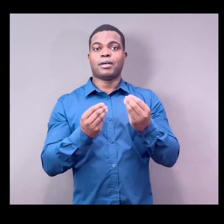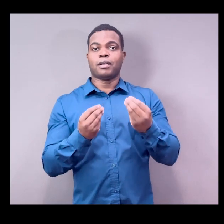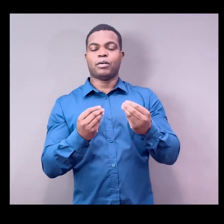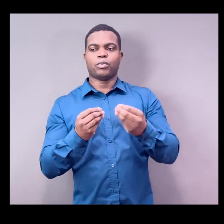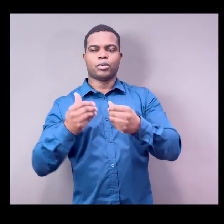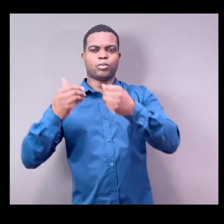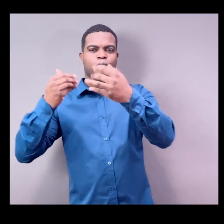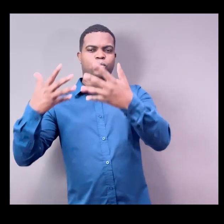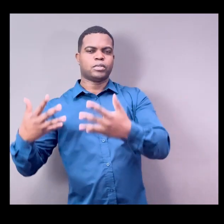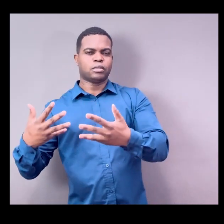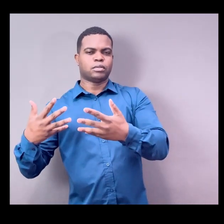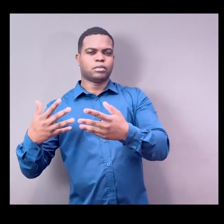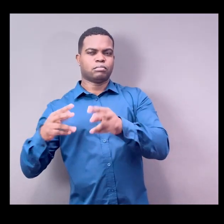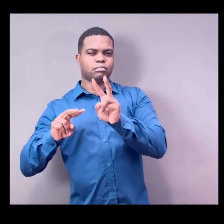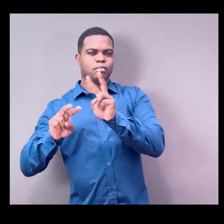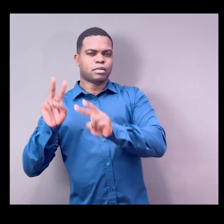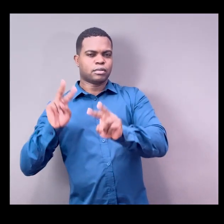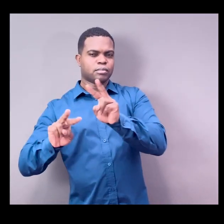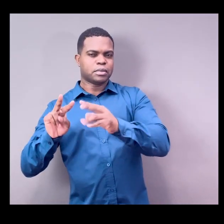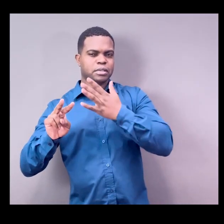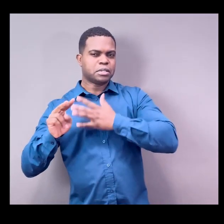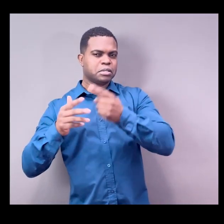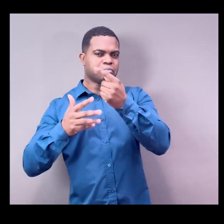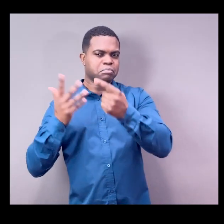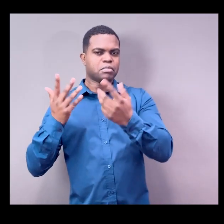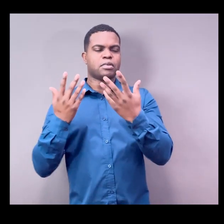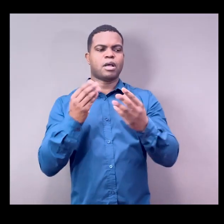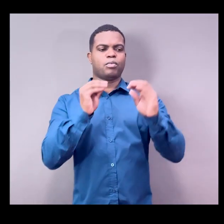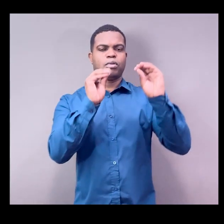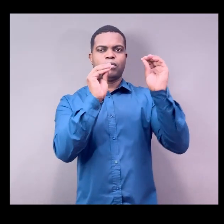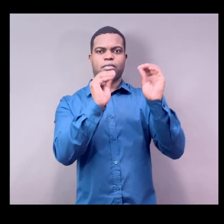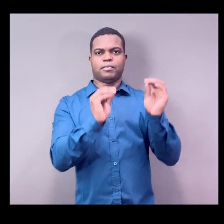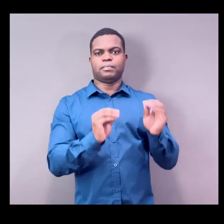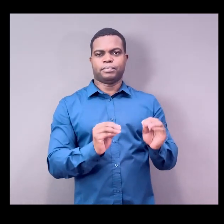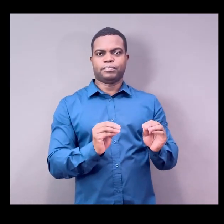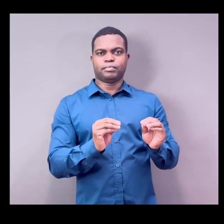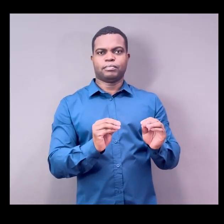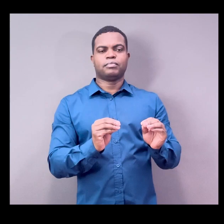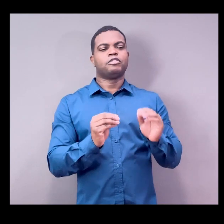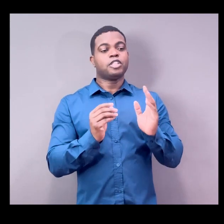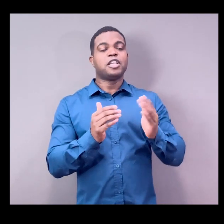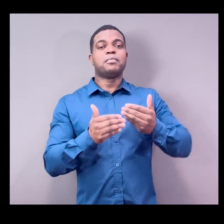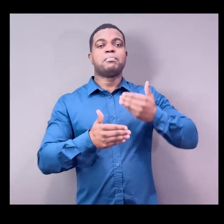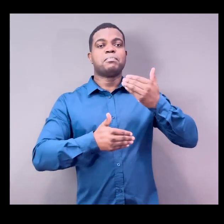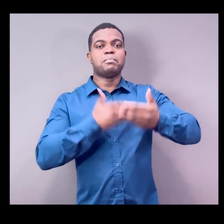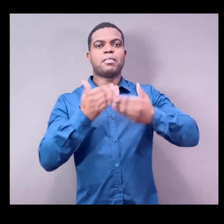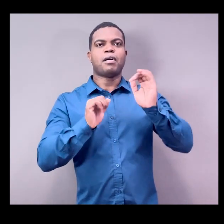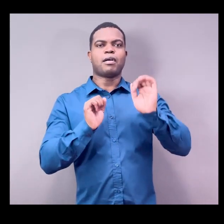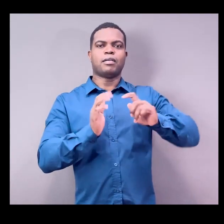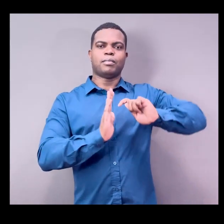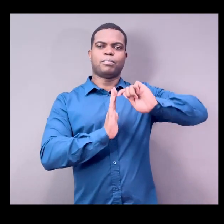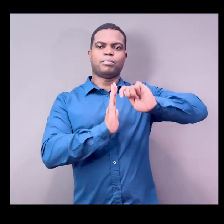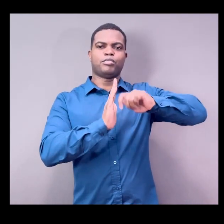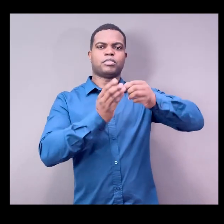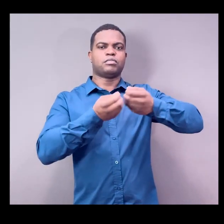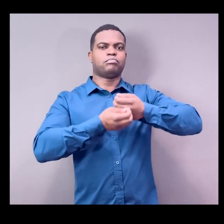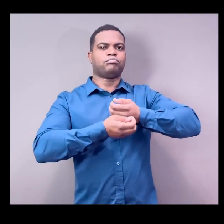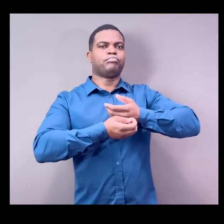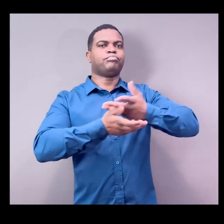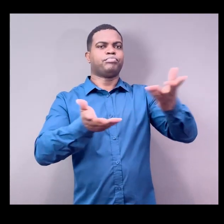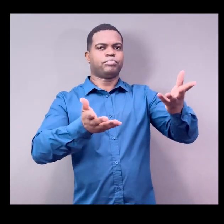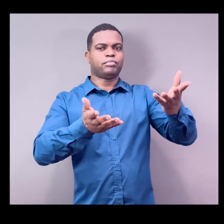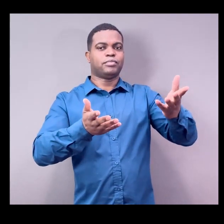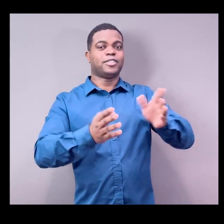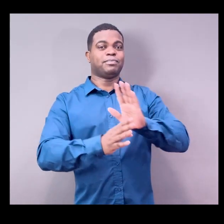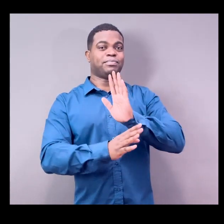your need assessment and your asset mapping. Before you can fully launch that initiative, you